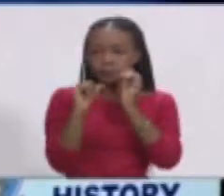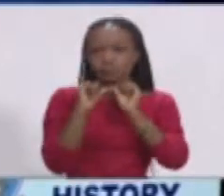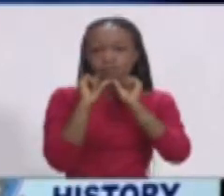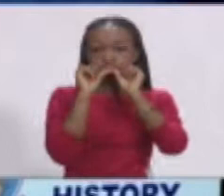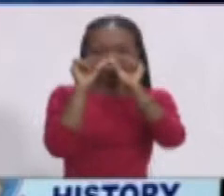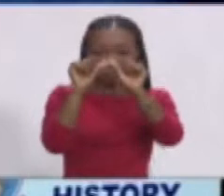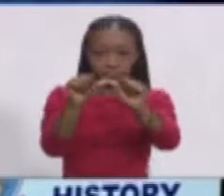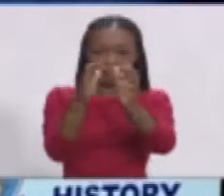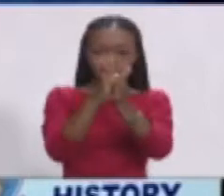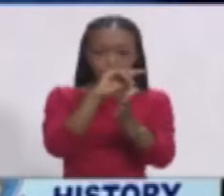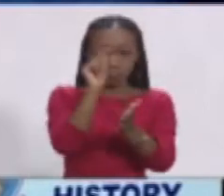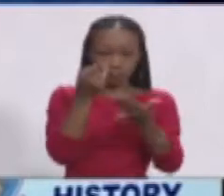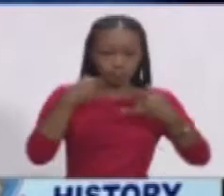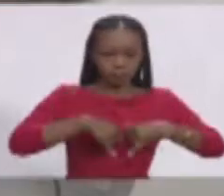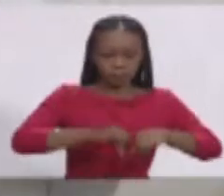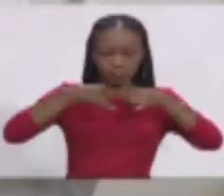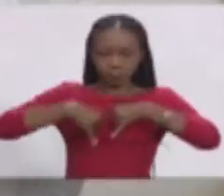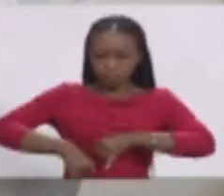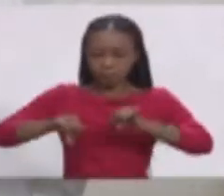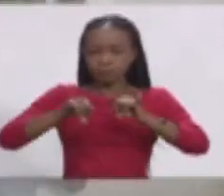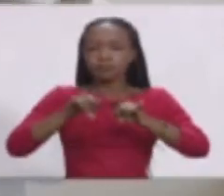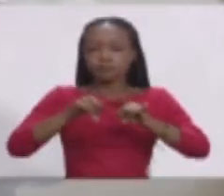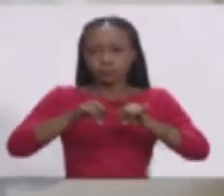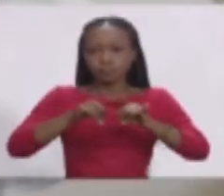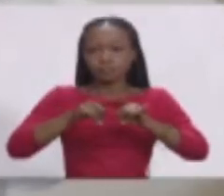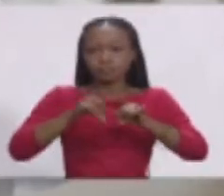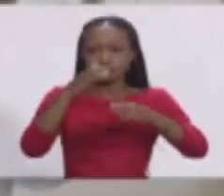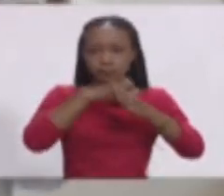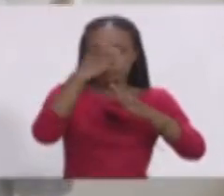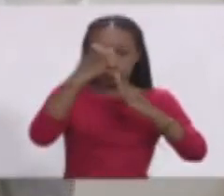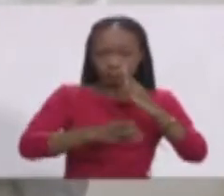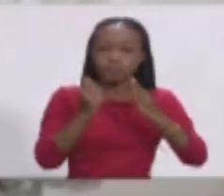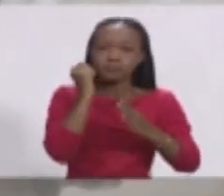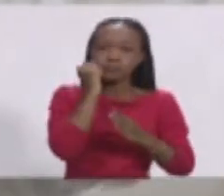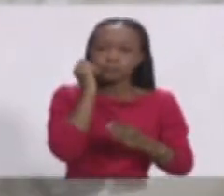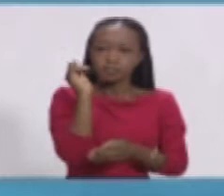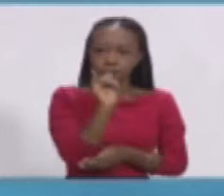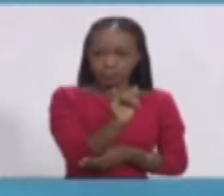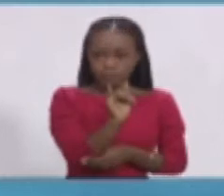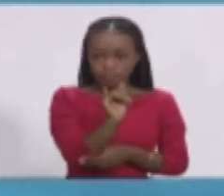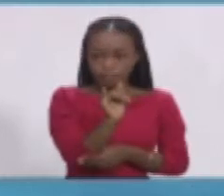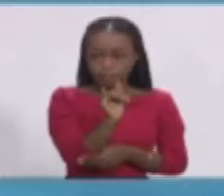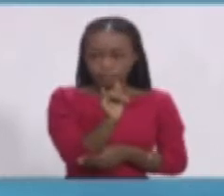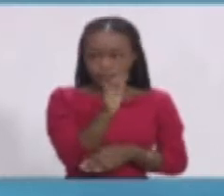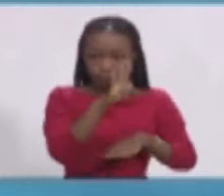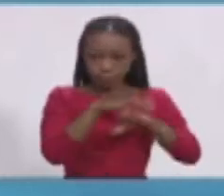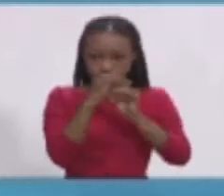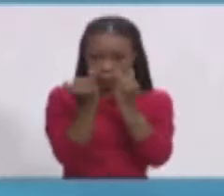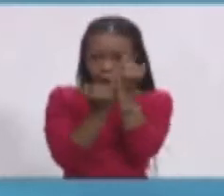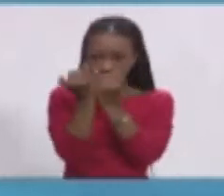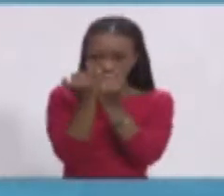world, with Kenya striving as much as possible to contain the deadly virus. On Saturday,